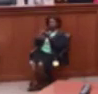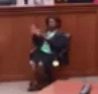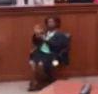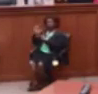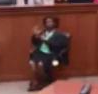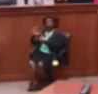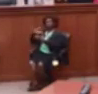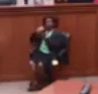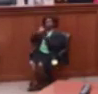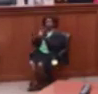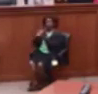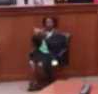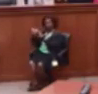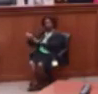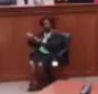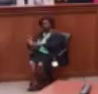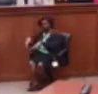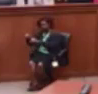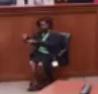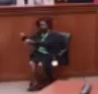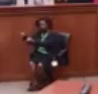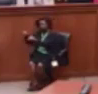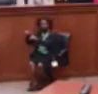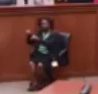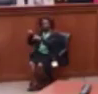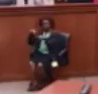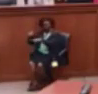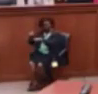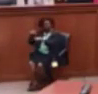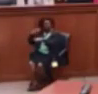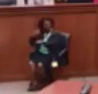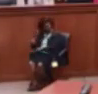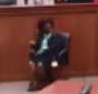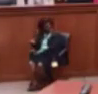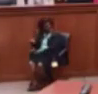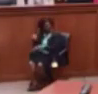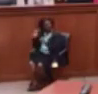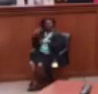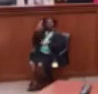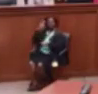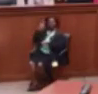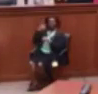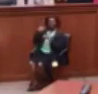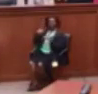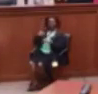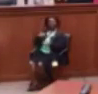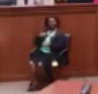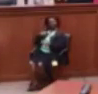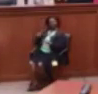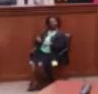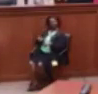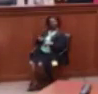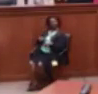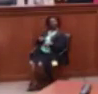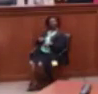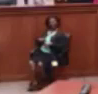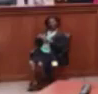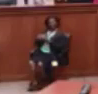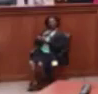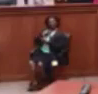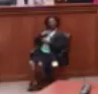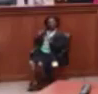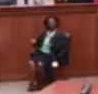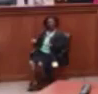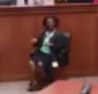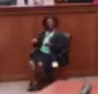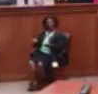coursework while still in high school, in realizing that they are capable and that there is opportunity there